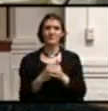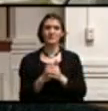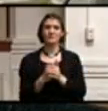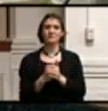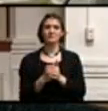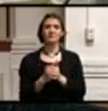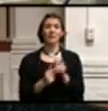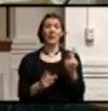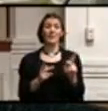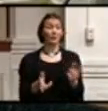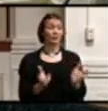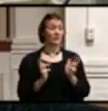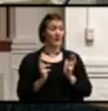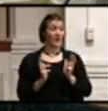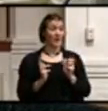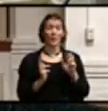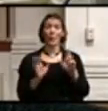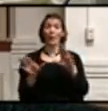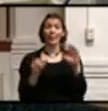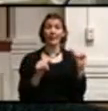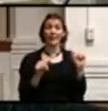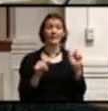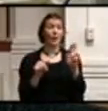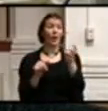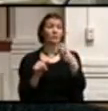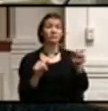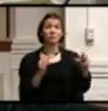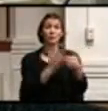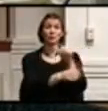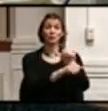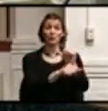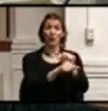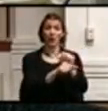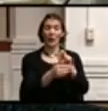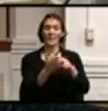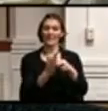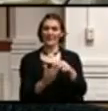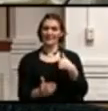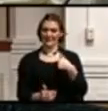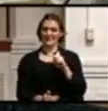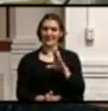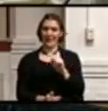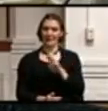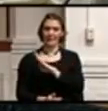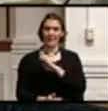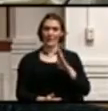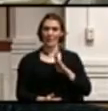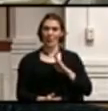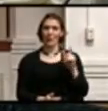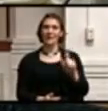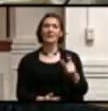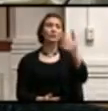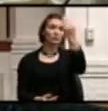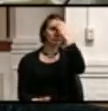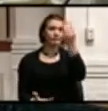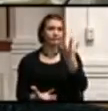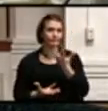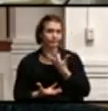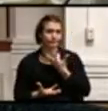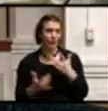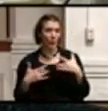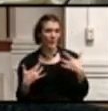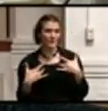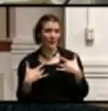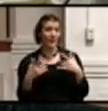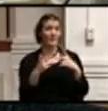as people retire or decide that they're leaving employment, to have the select board updated and briefed on what